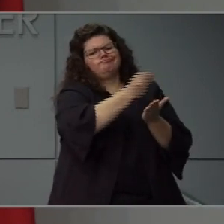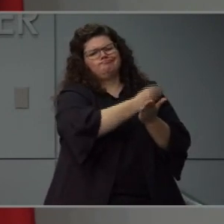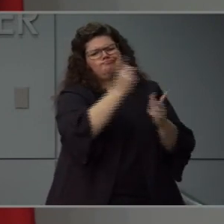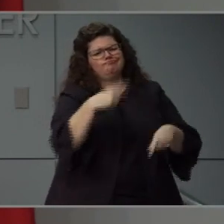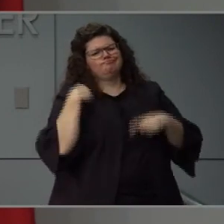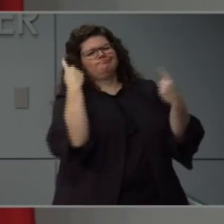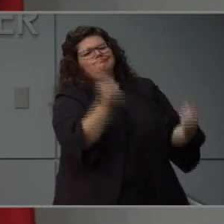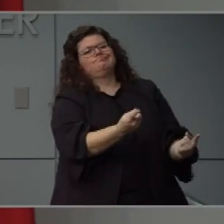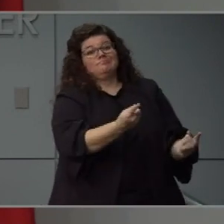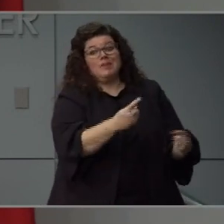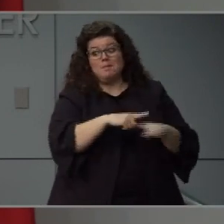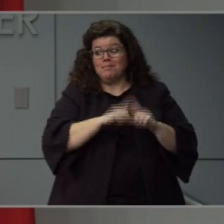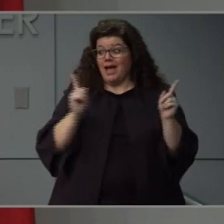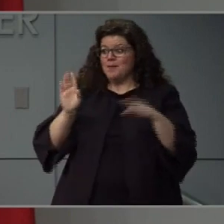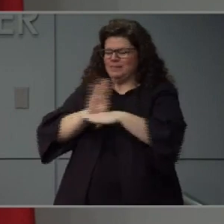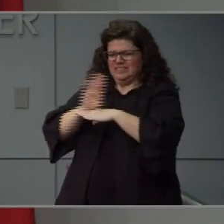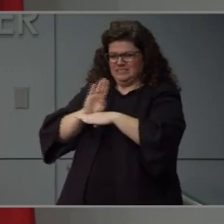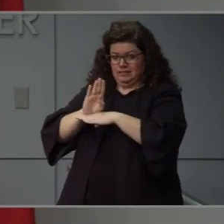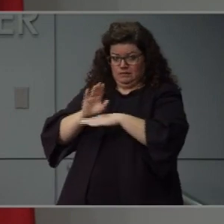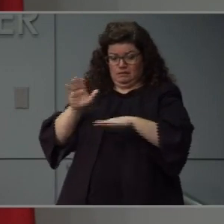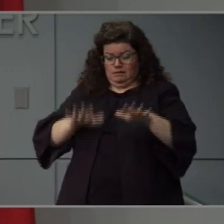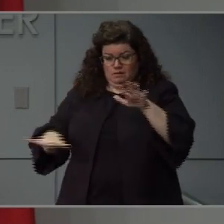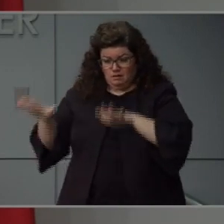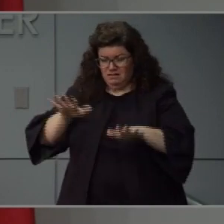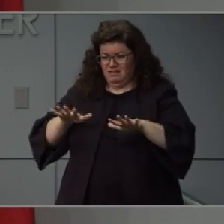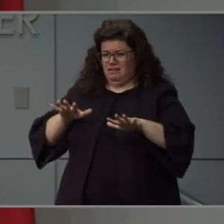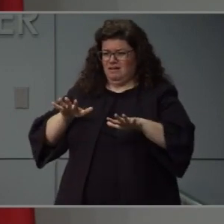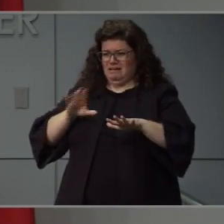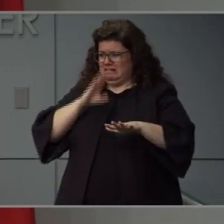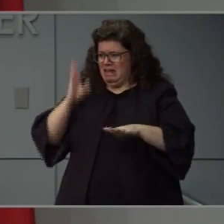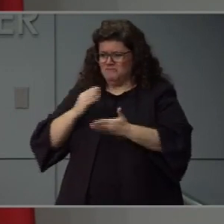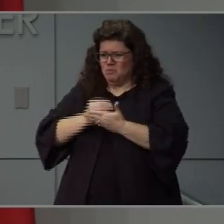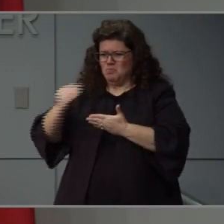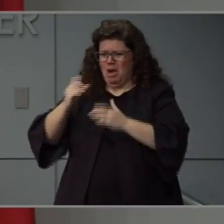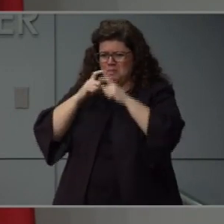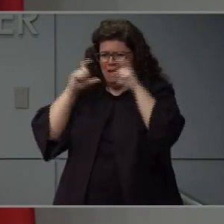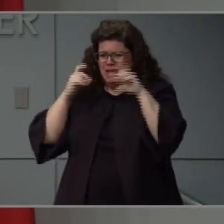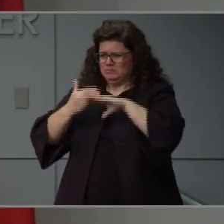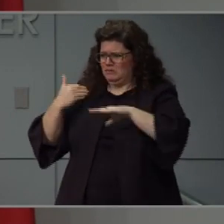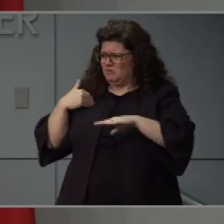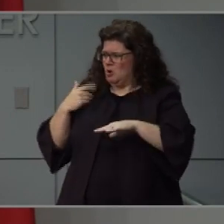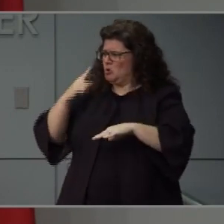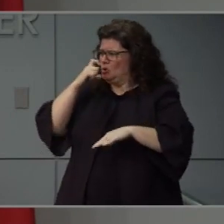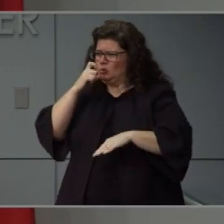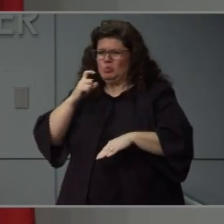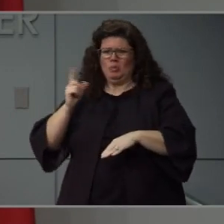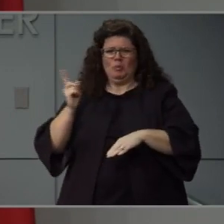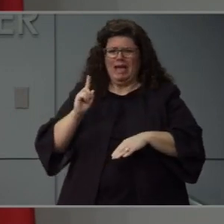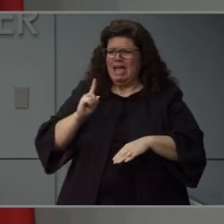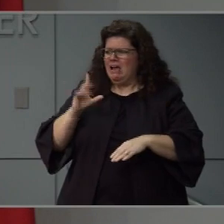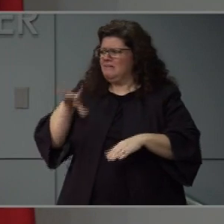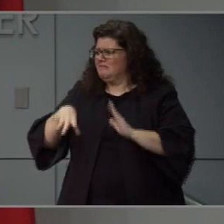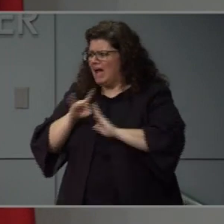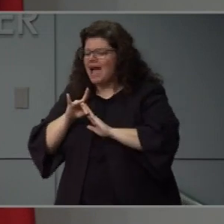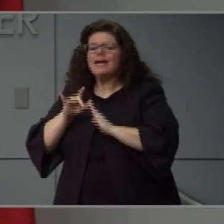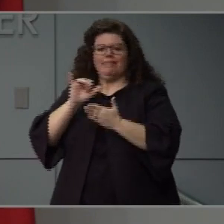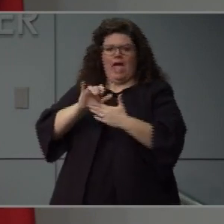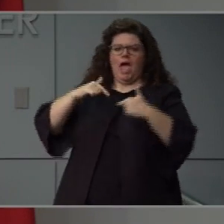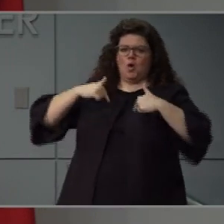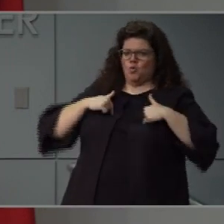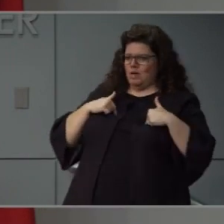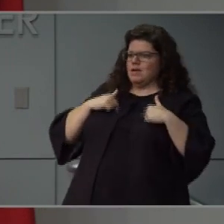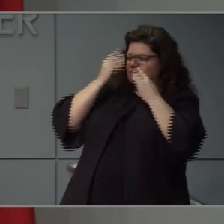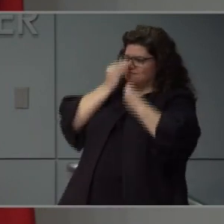some of our newer business partners, that's newer to them, so helping them get into those purchasing